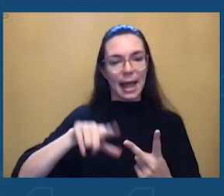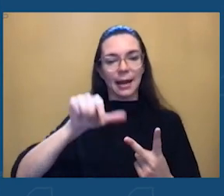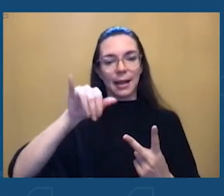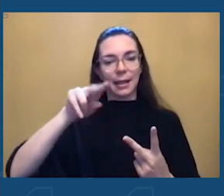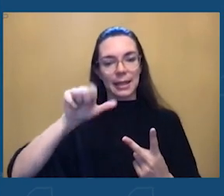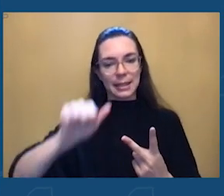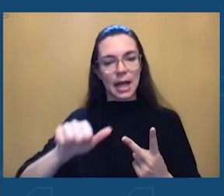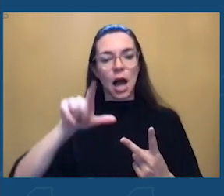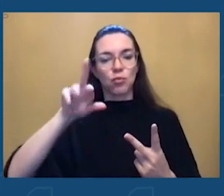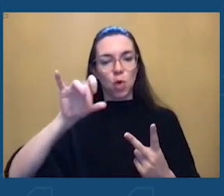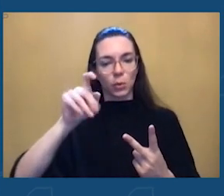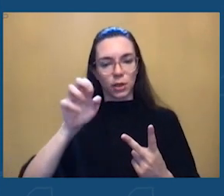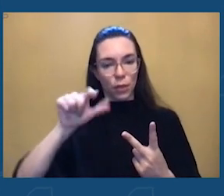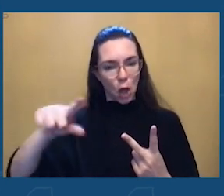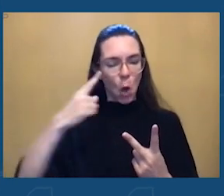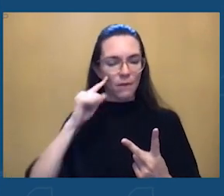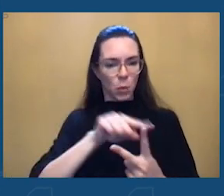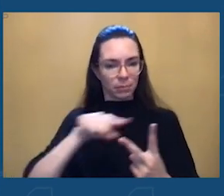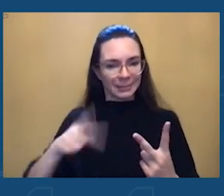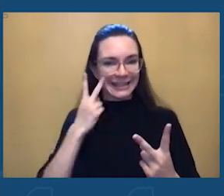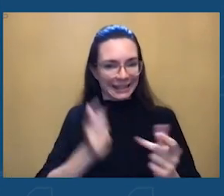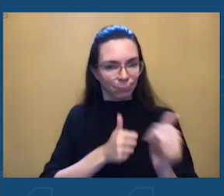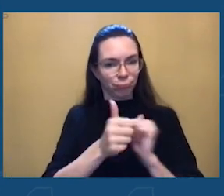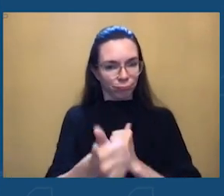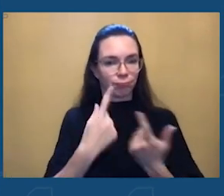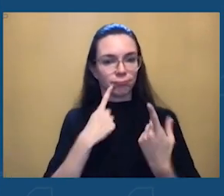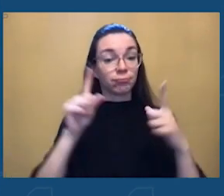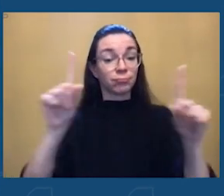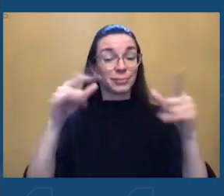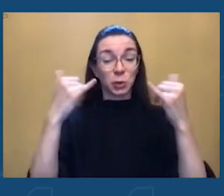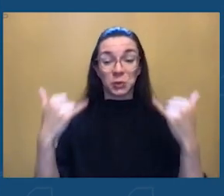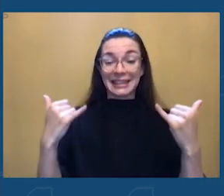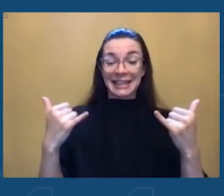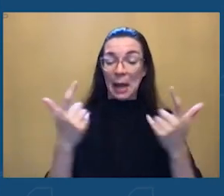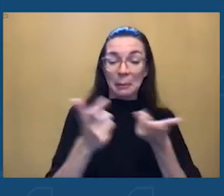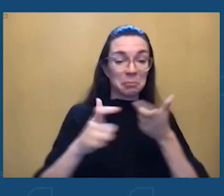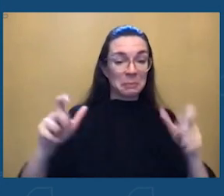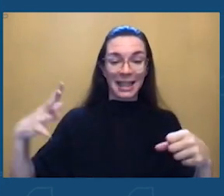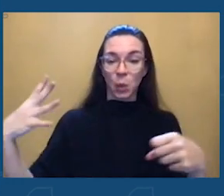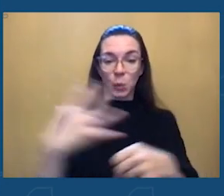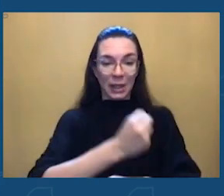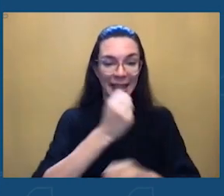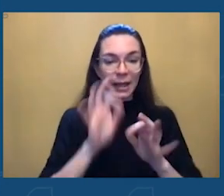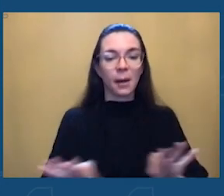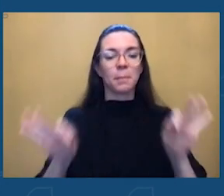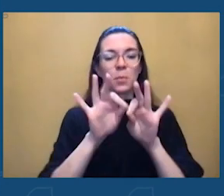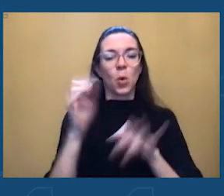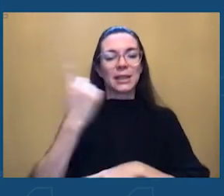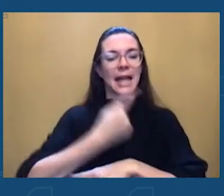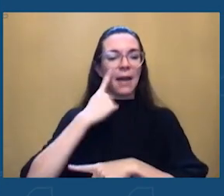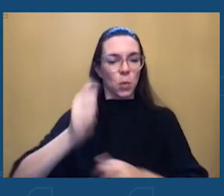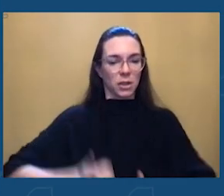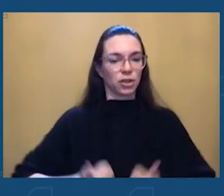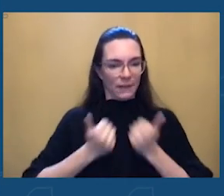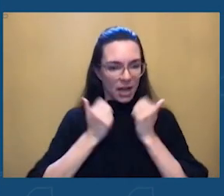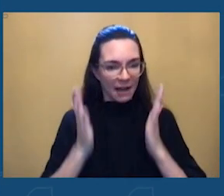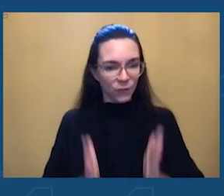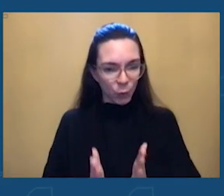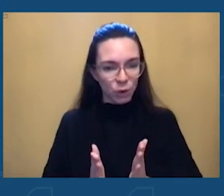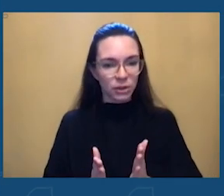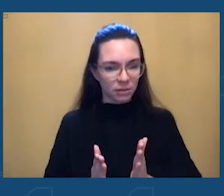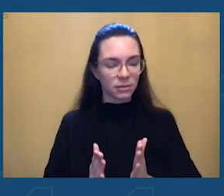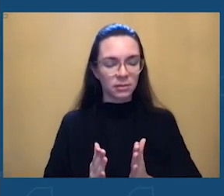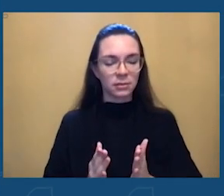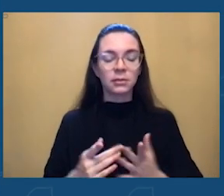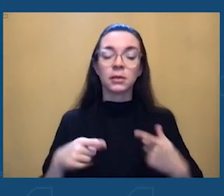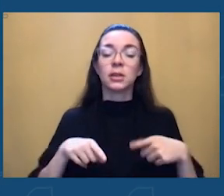through. Today is a big win. It's an important day for survivors. And at a time